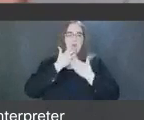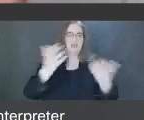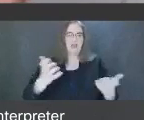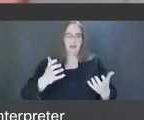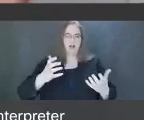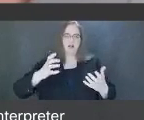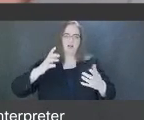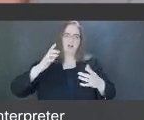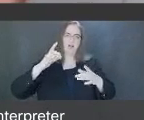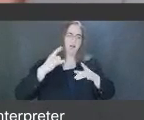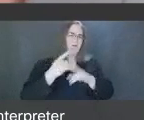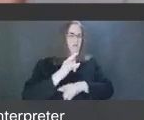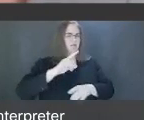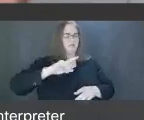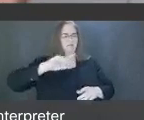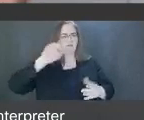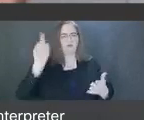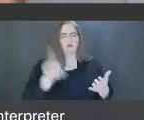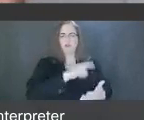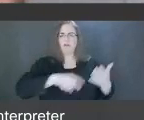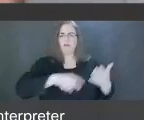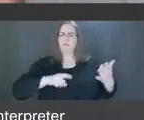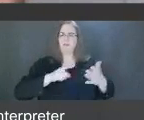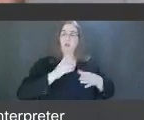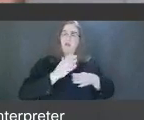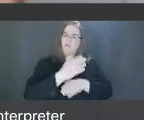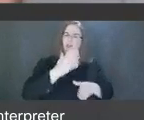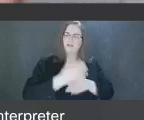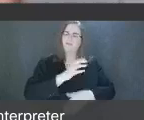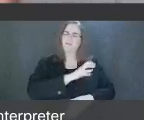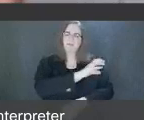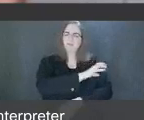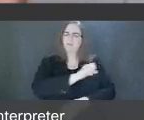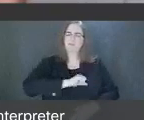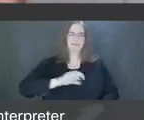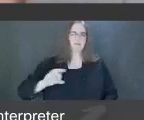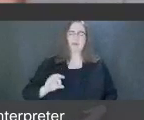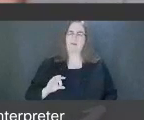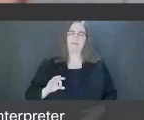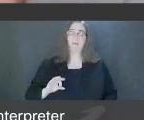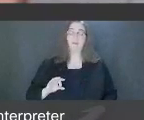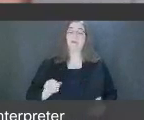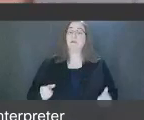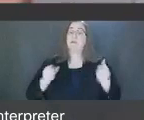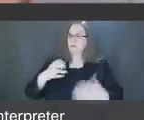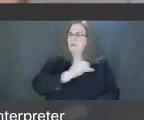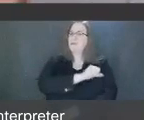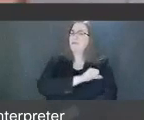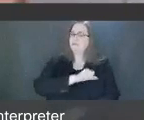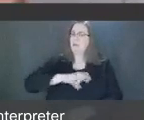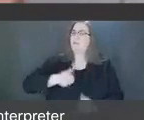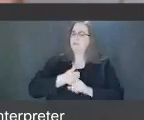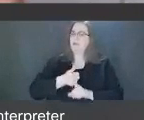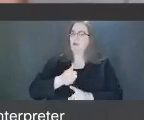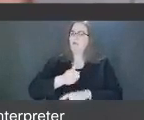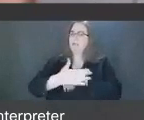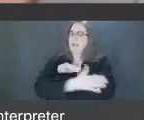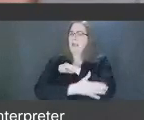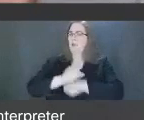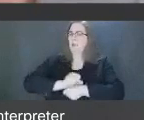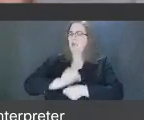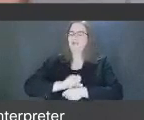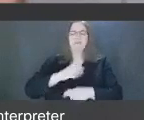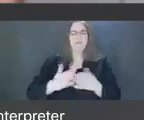berate, or otherwise harass our clinic staff. While many of our staff are county employees, some